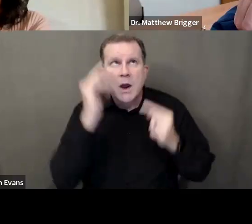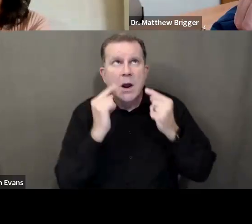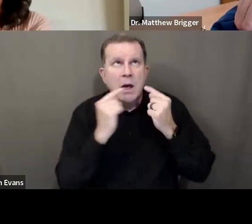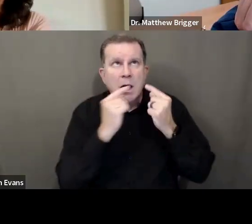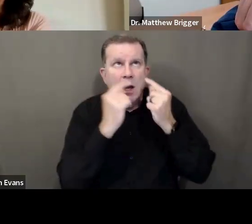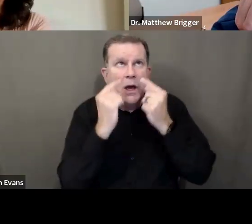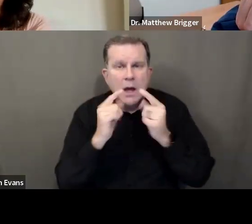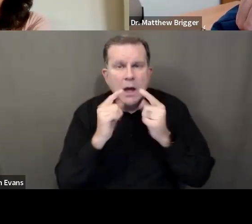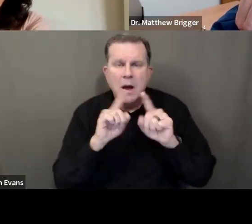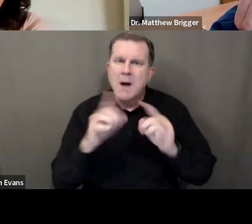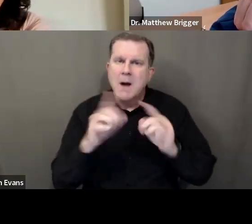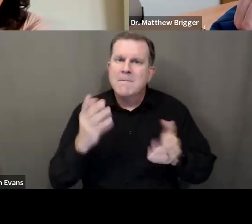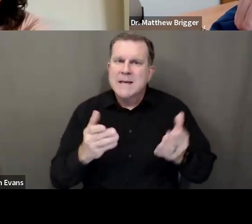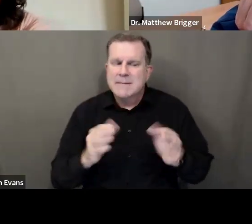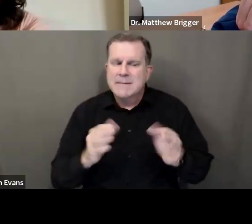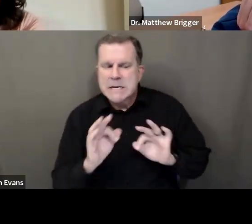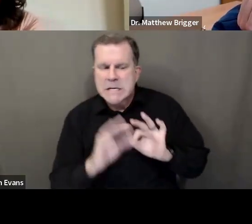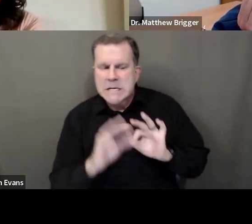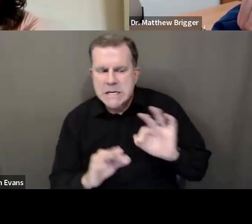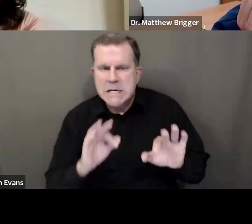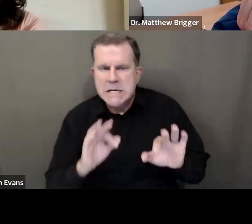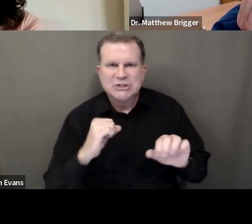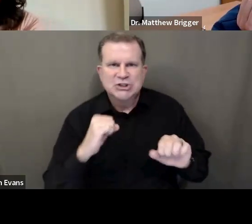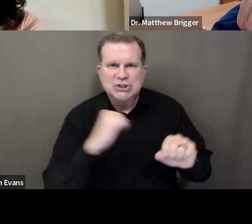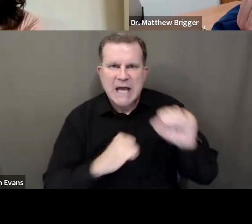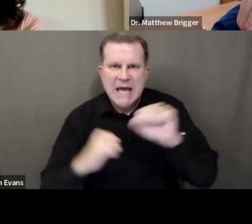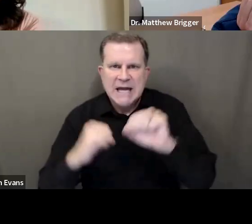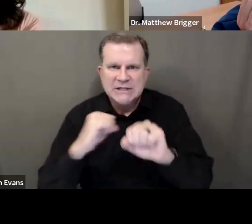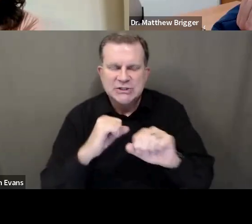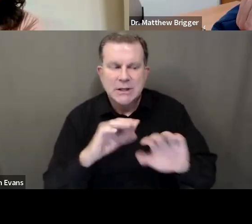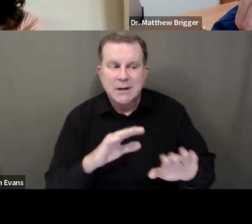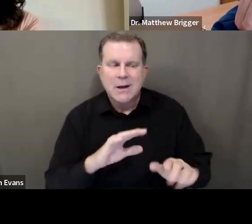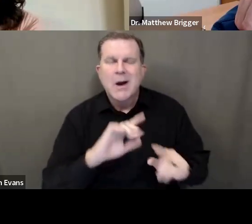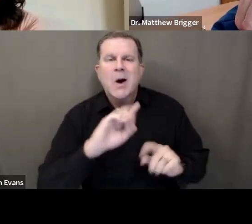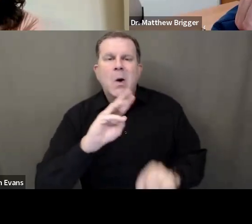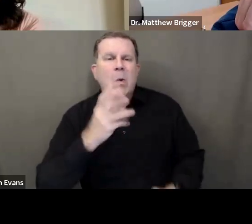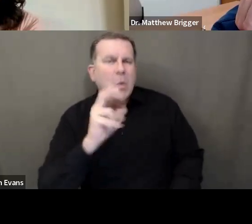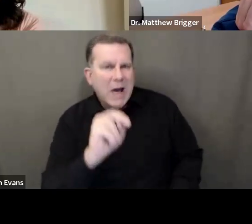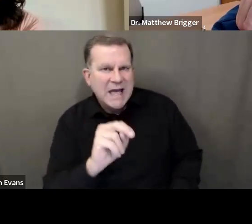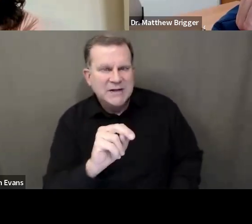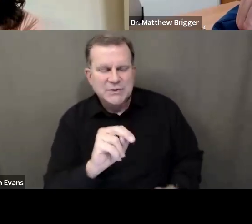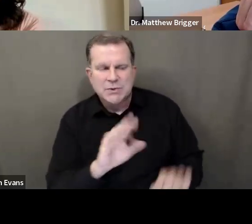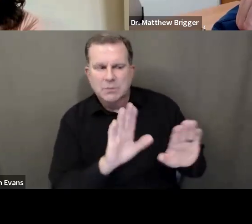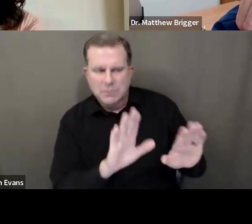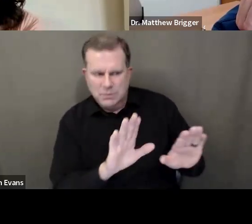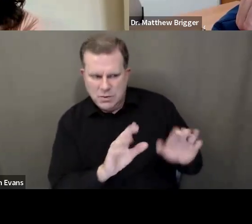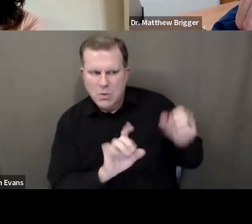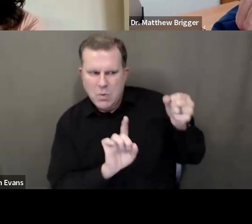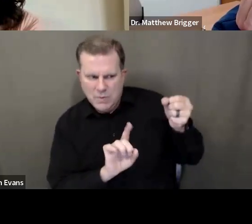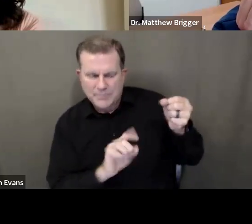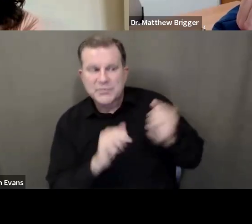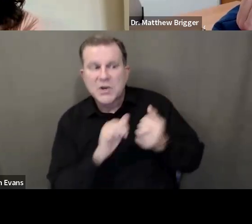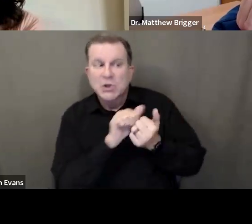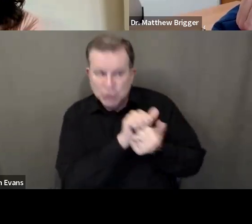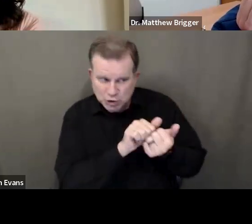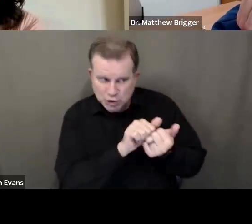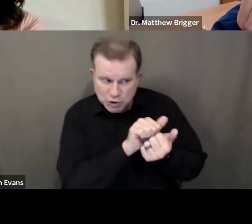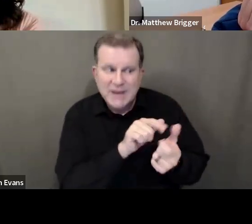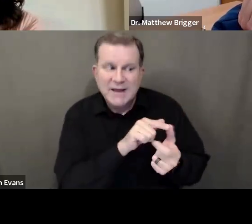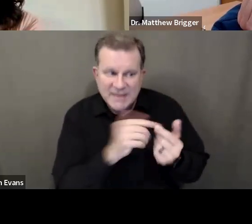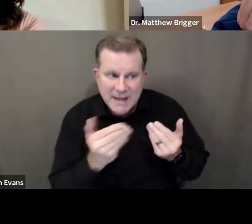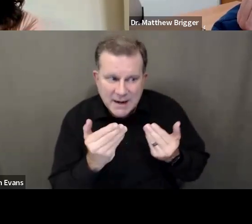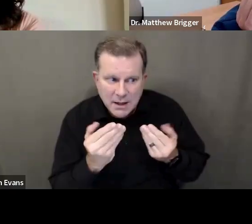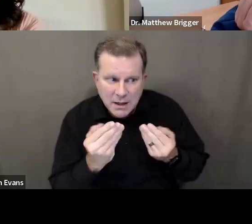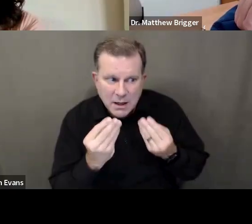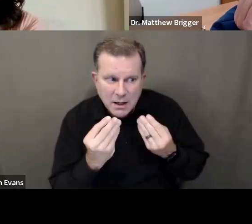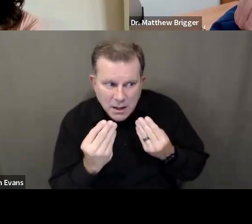that are needed to know when to remove that, to teach okay, we chew a little bit and then it has to move back to swallow in